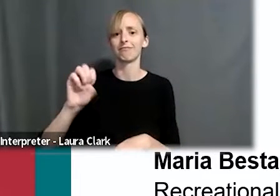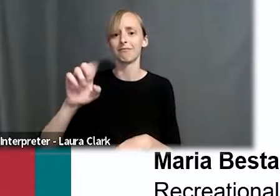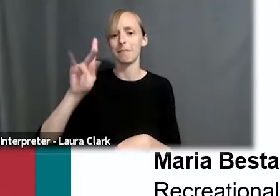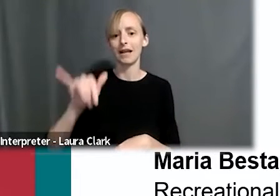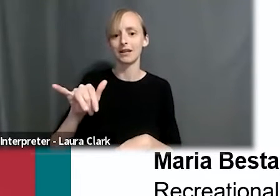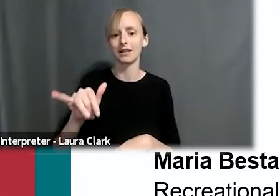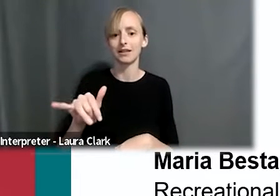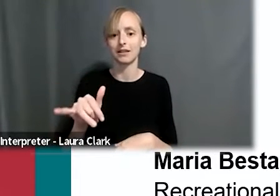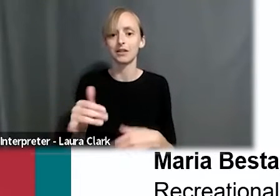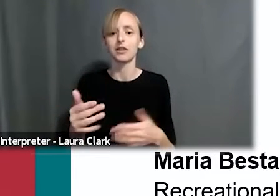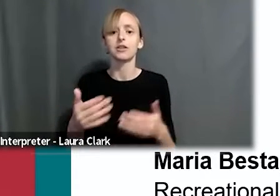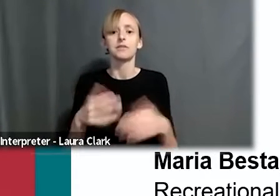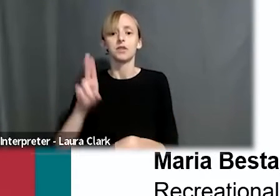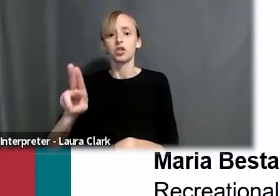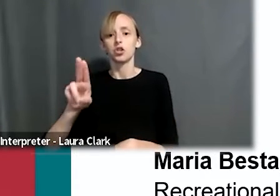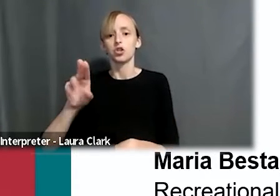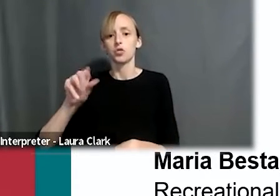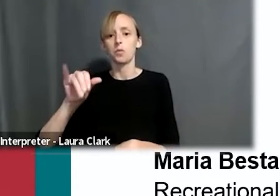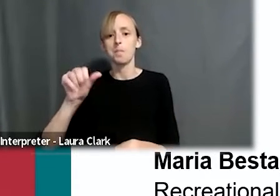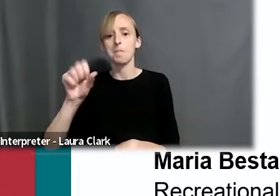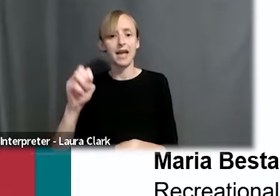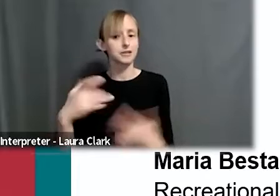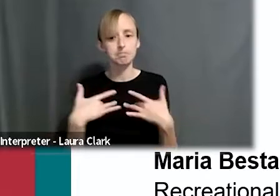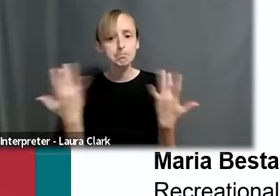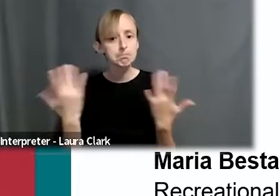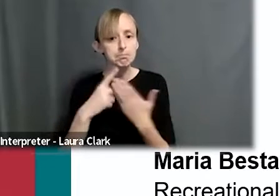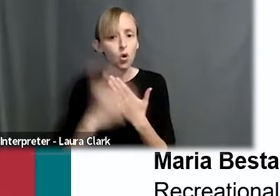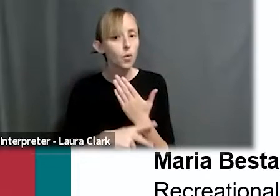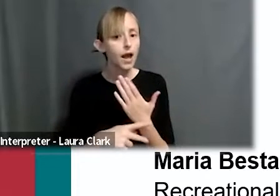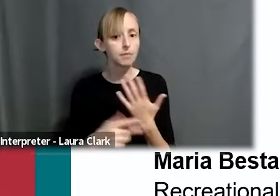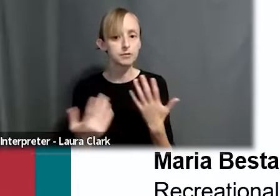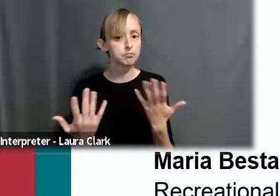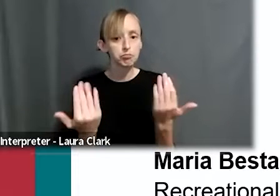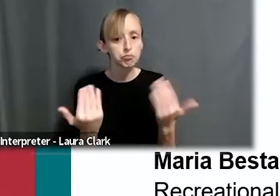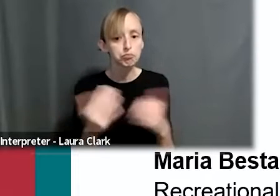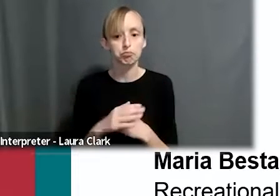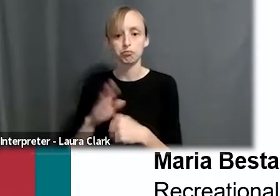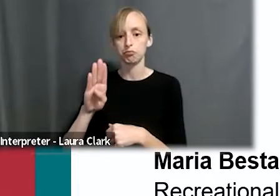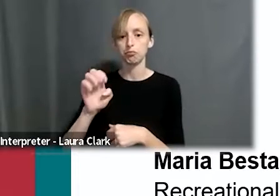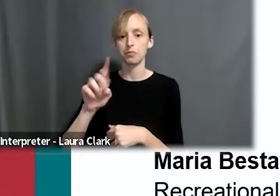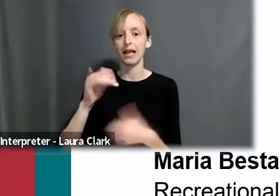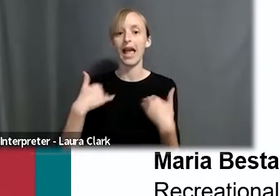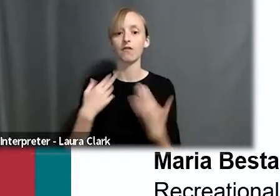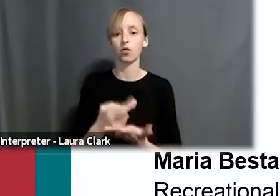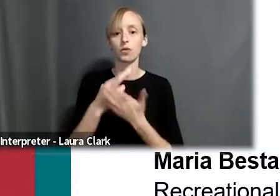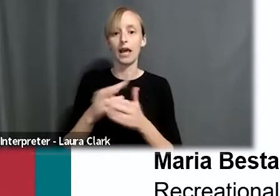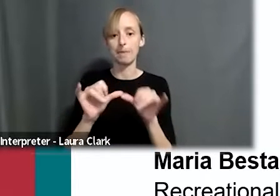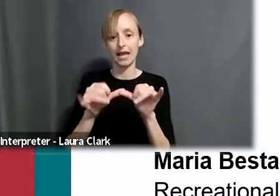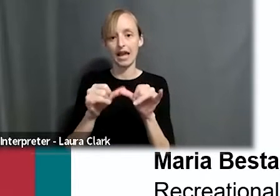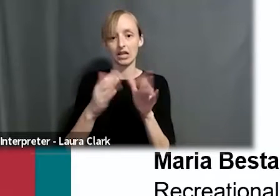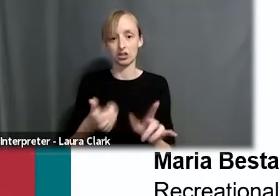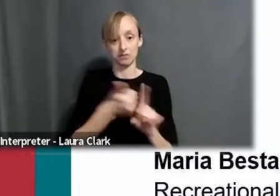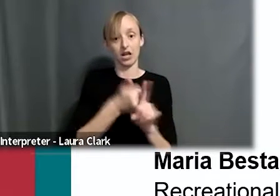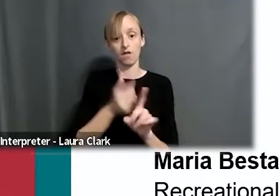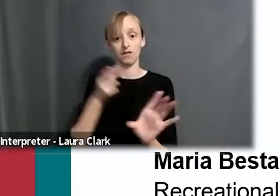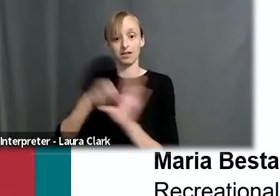over at UMaze. Yeah, and actually, we do have a rehab engineer who's on our board of directors,